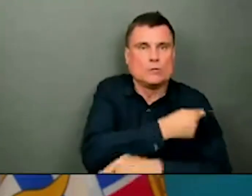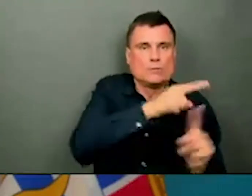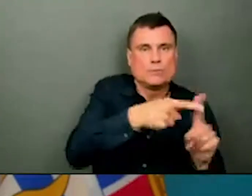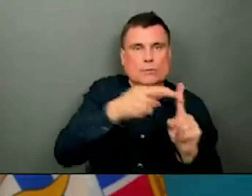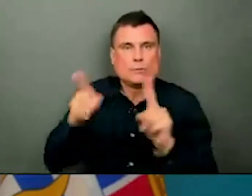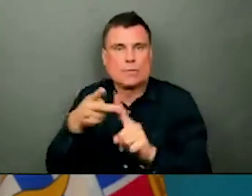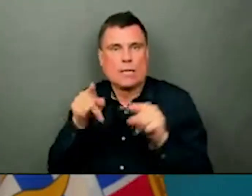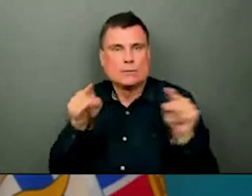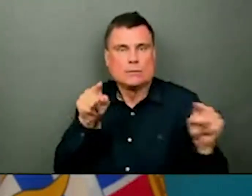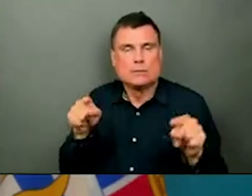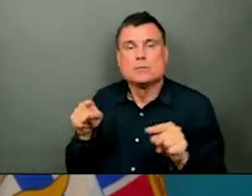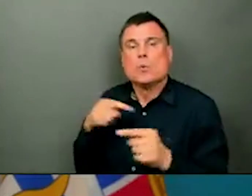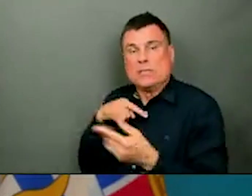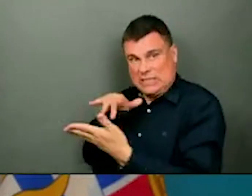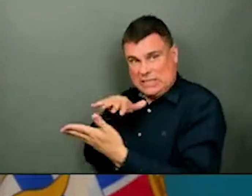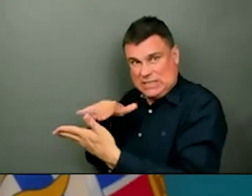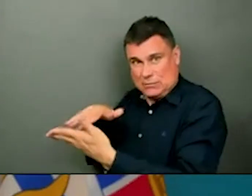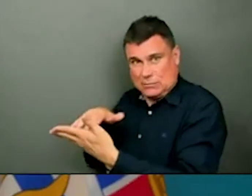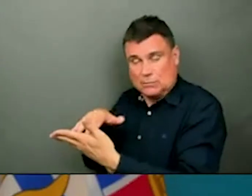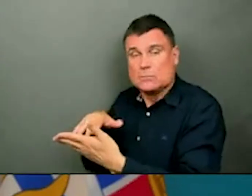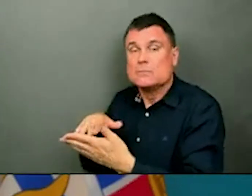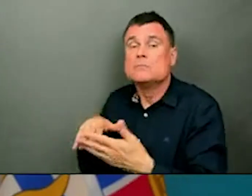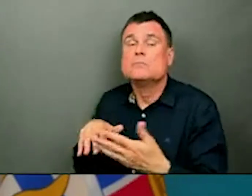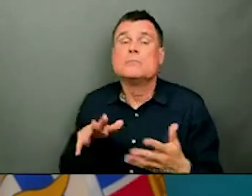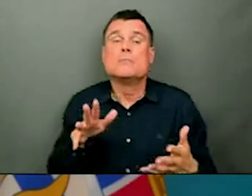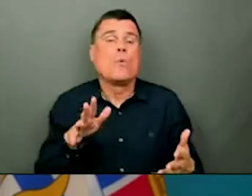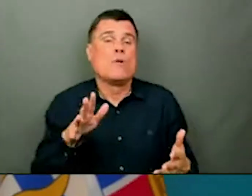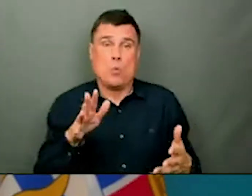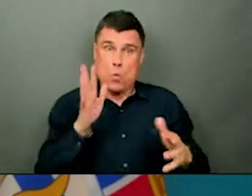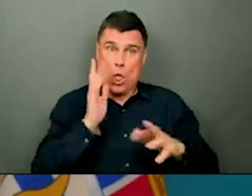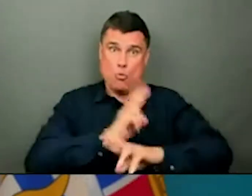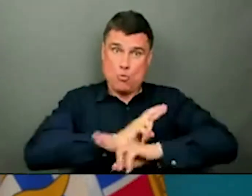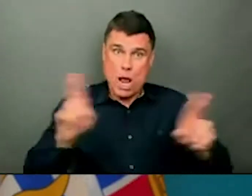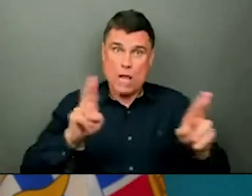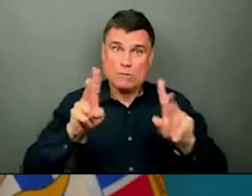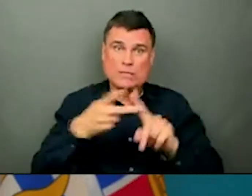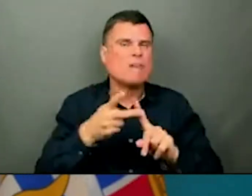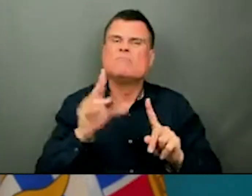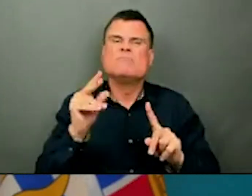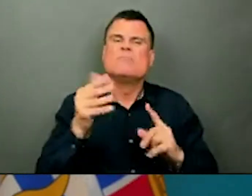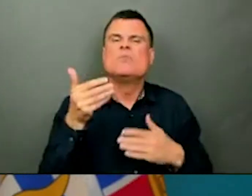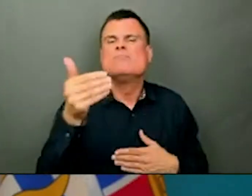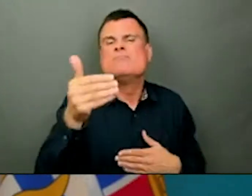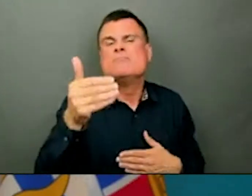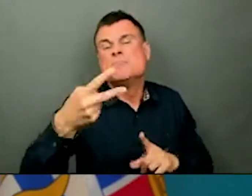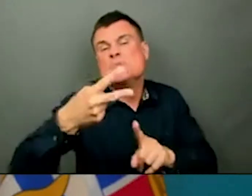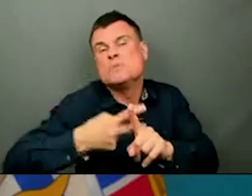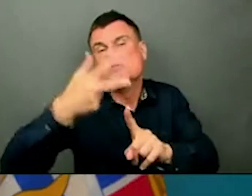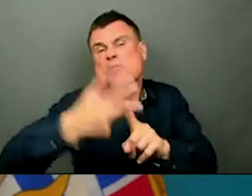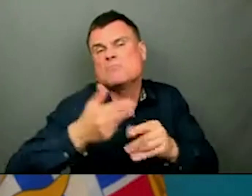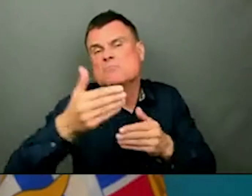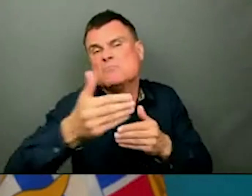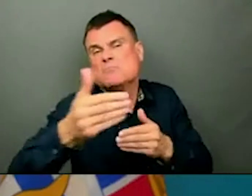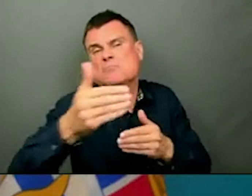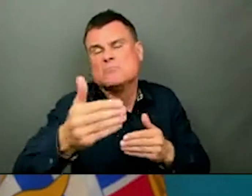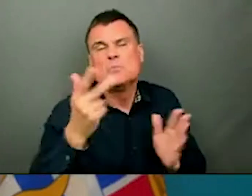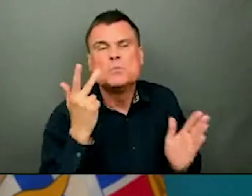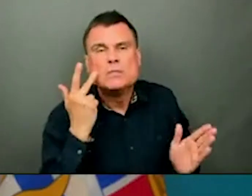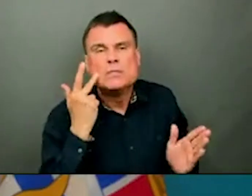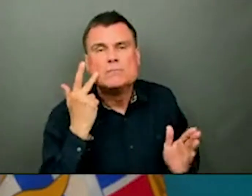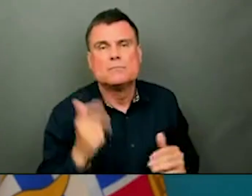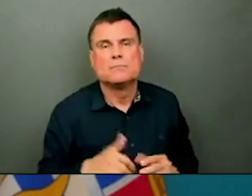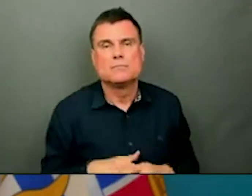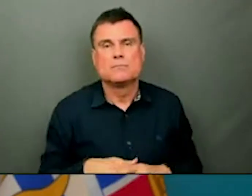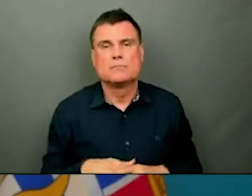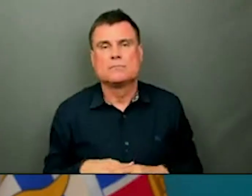read out, as we call it, for some weeks to months yet. So I expect that we'll have some